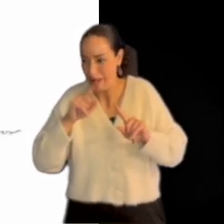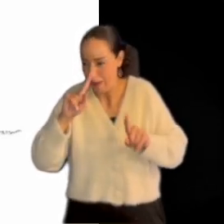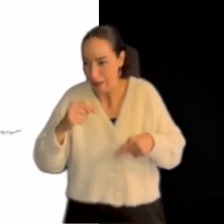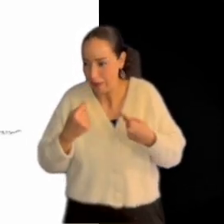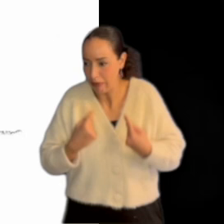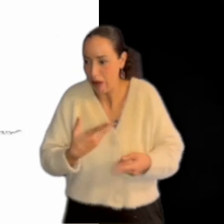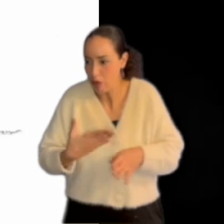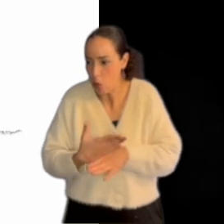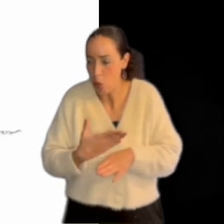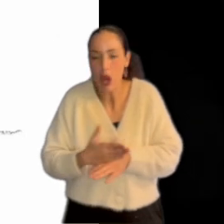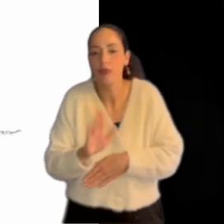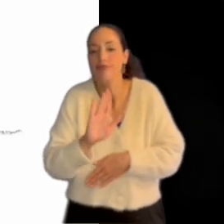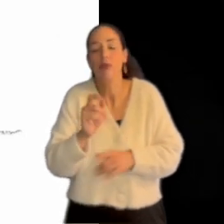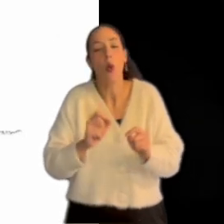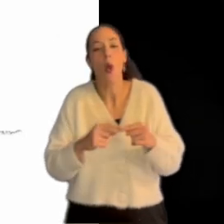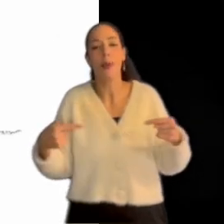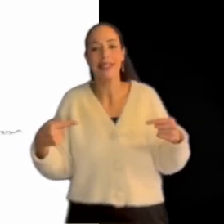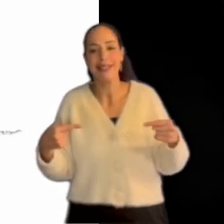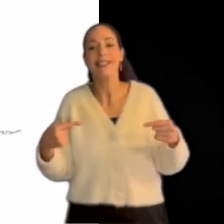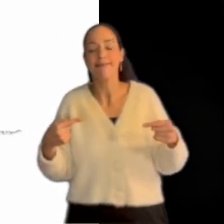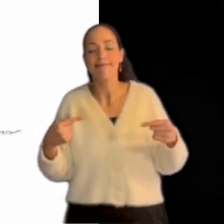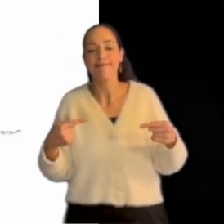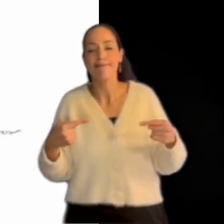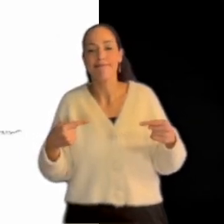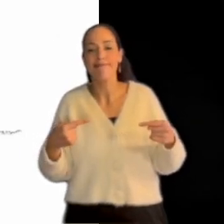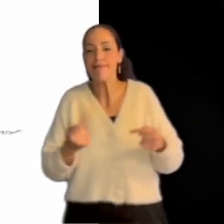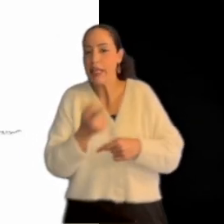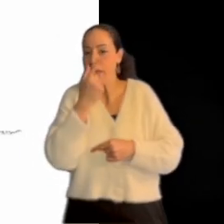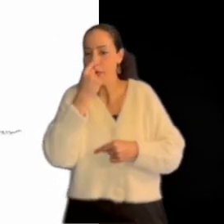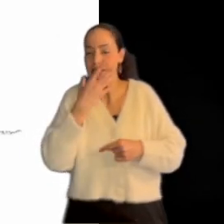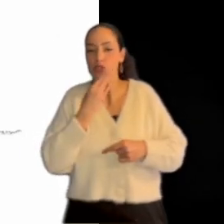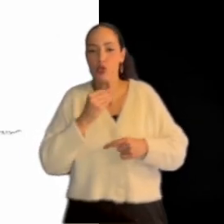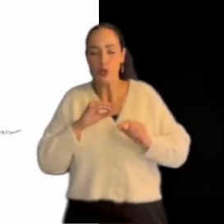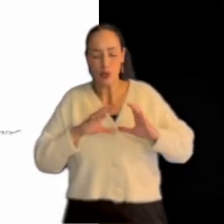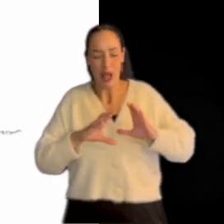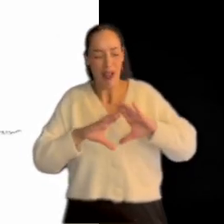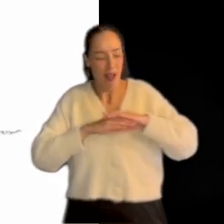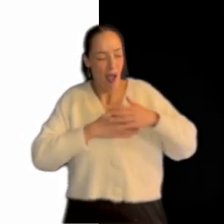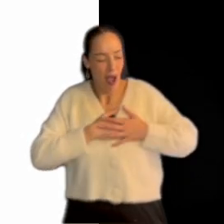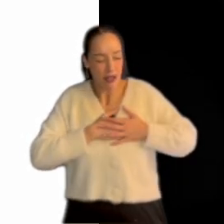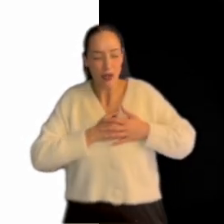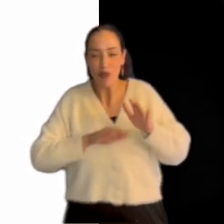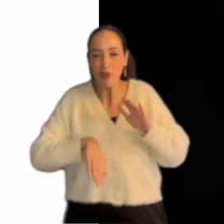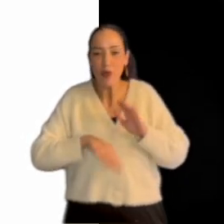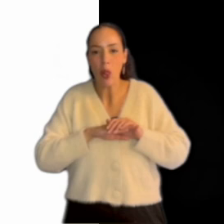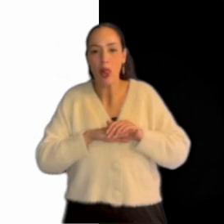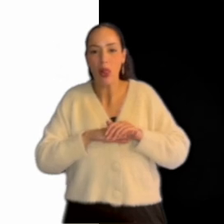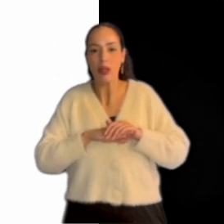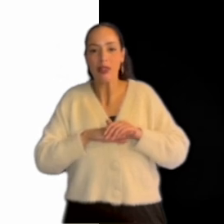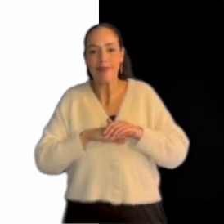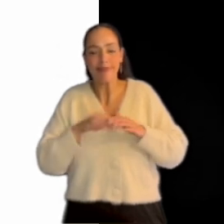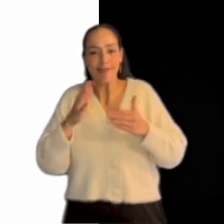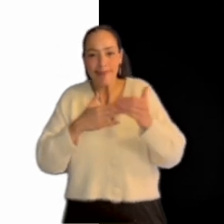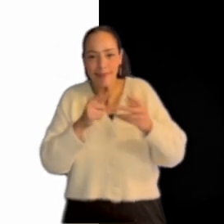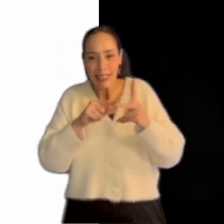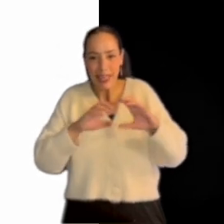to use my whole heart, even when it might break my heart, was my greatest gift to offer. In her book, Untamed, Glennon